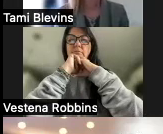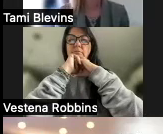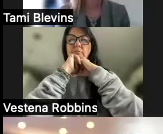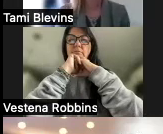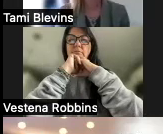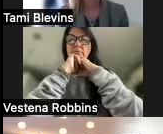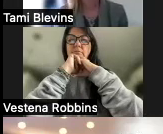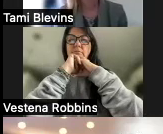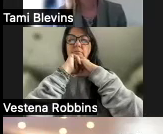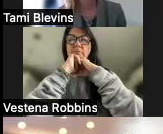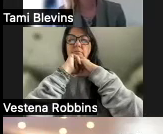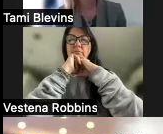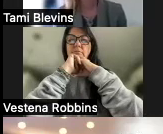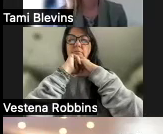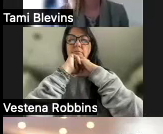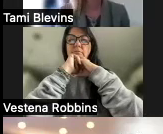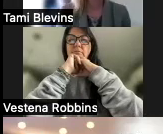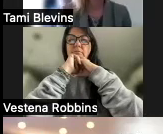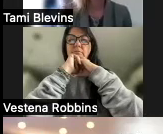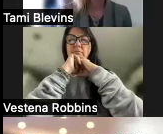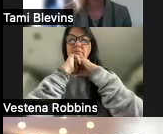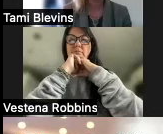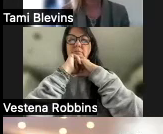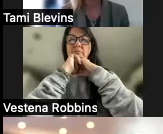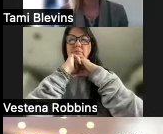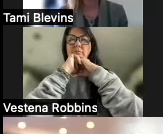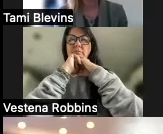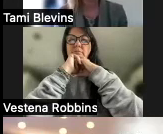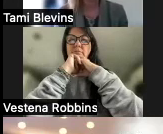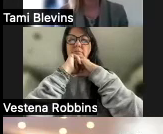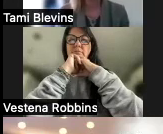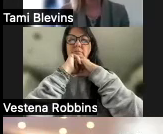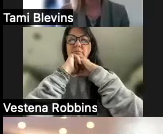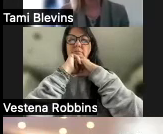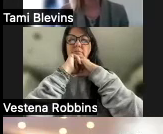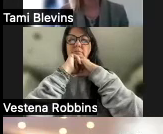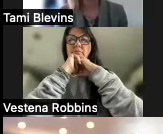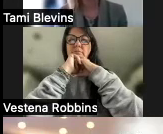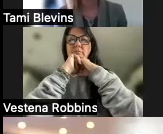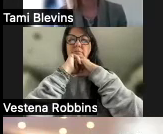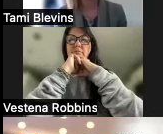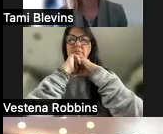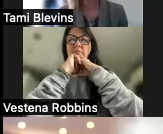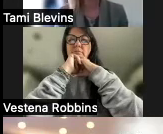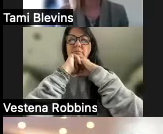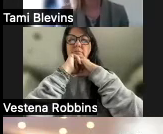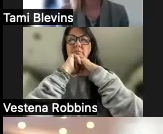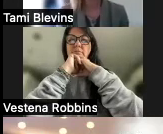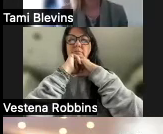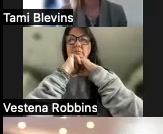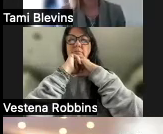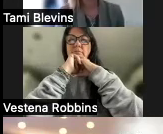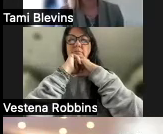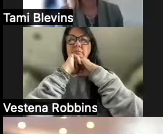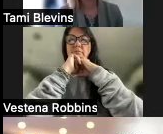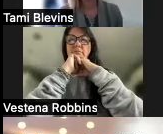health needs. And as a result, there's an increased focus on collaborating across state agencies to provide more